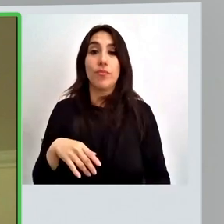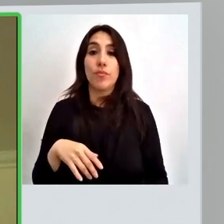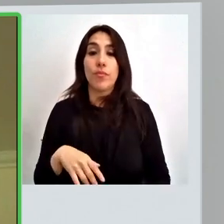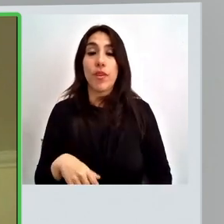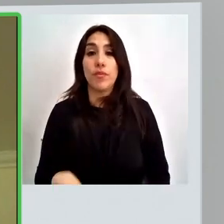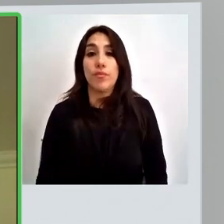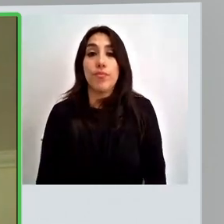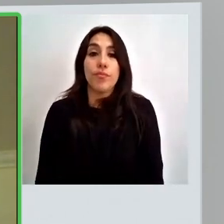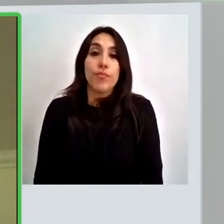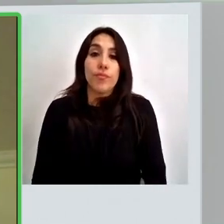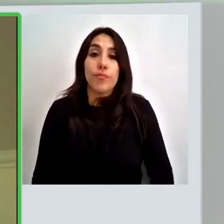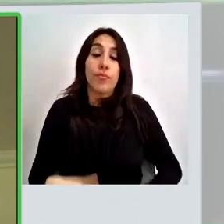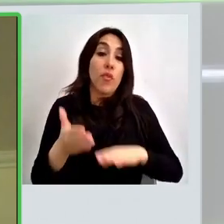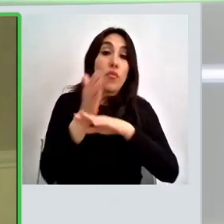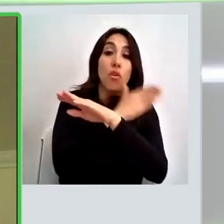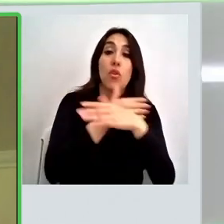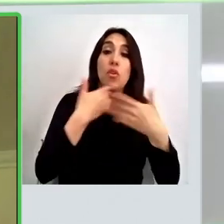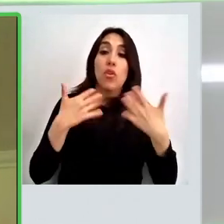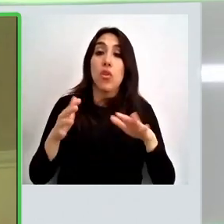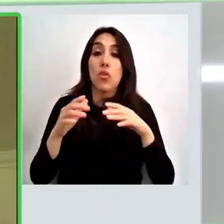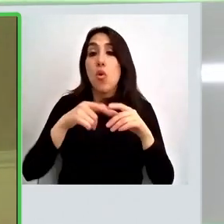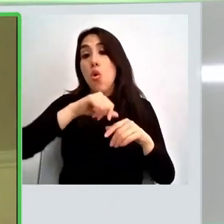a great sense of pride in this